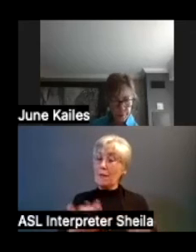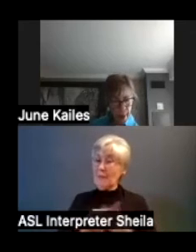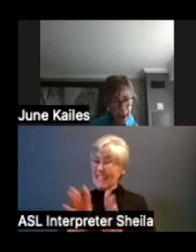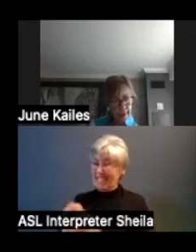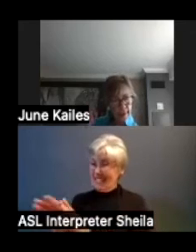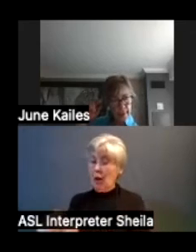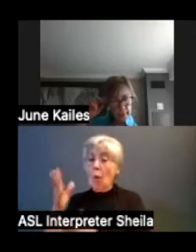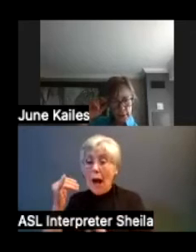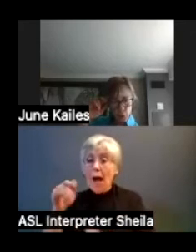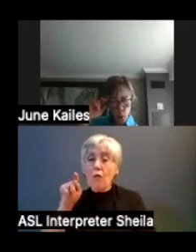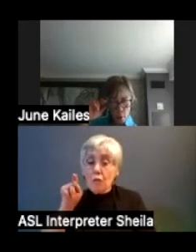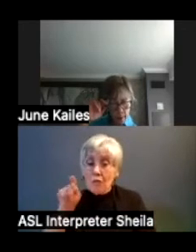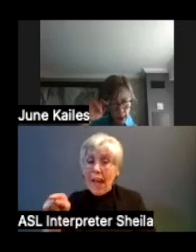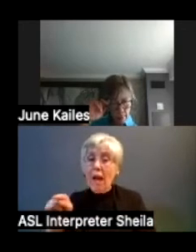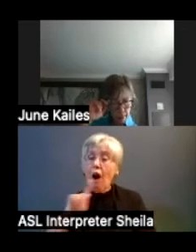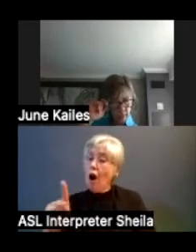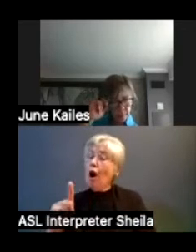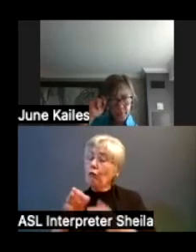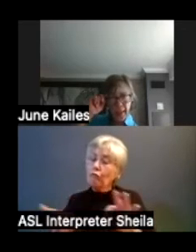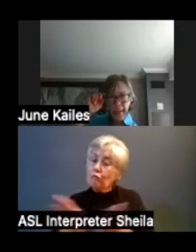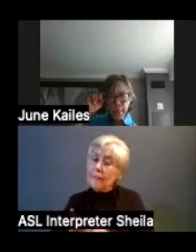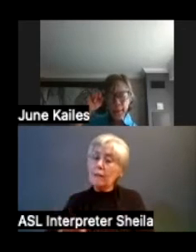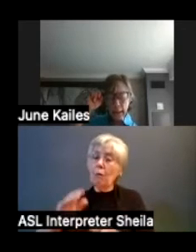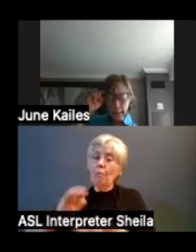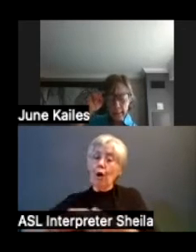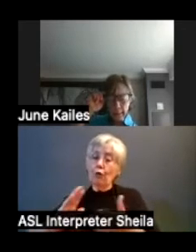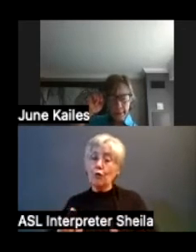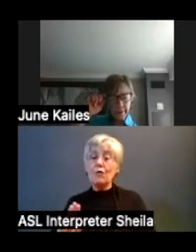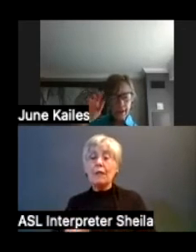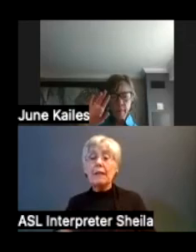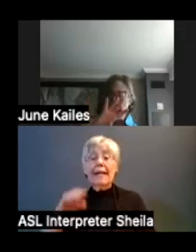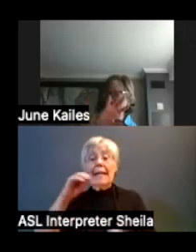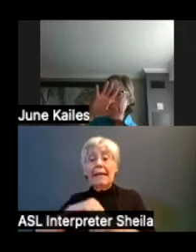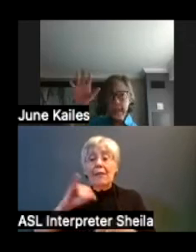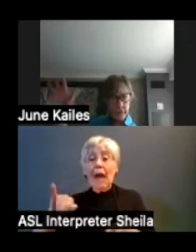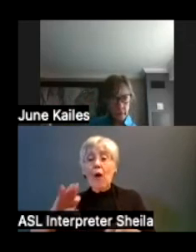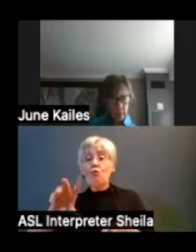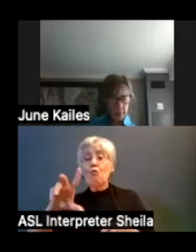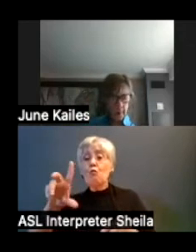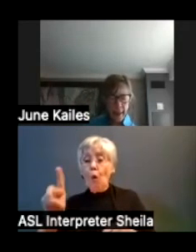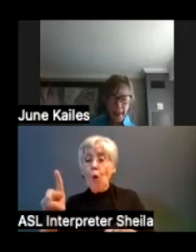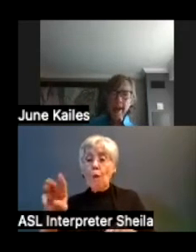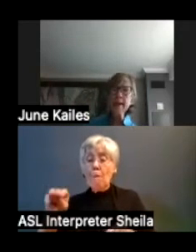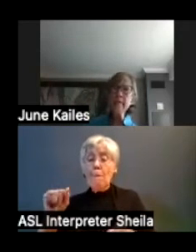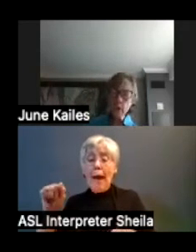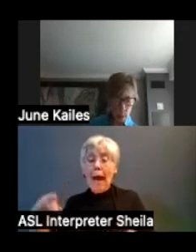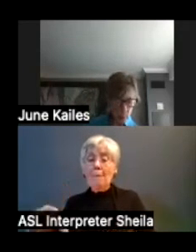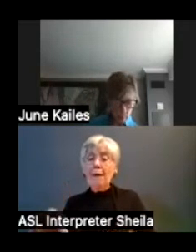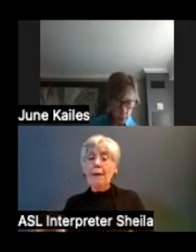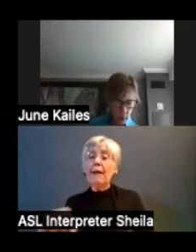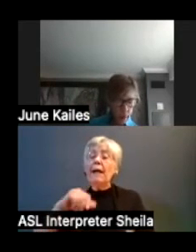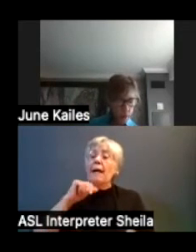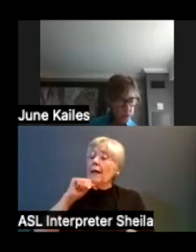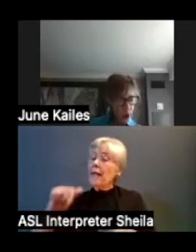partners. And in this roadmap, it really doesn't exempt any of us, any of